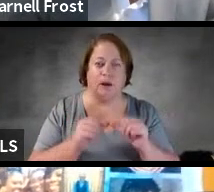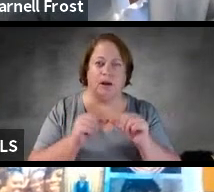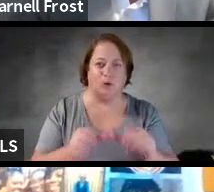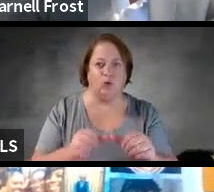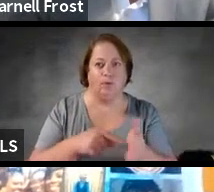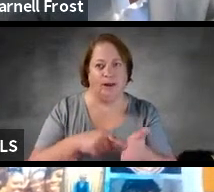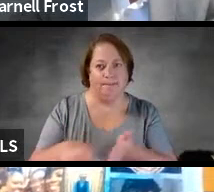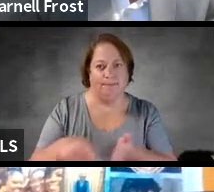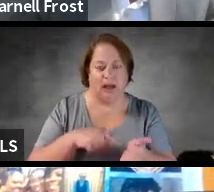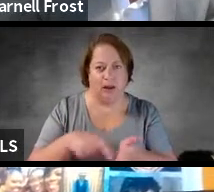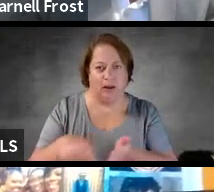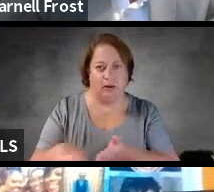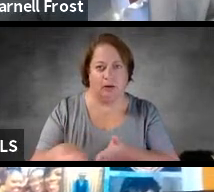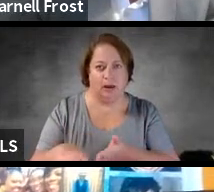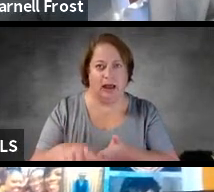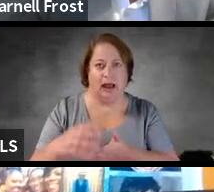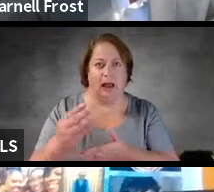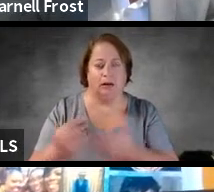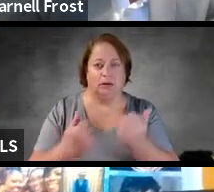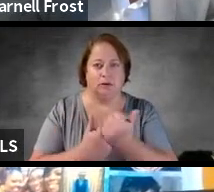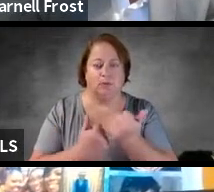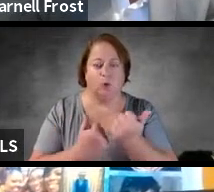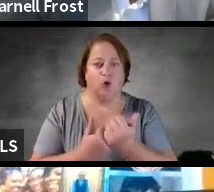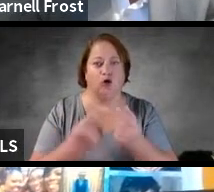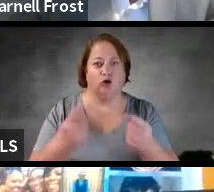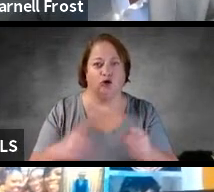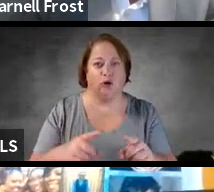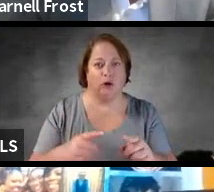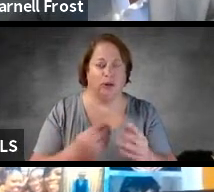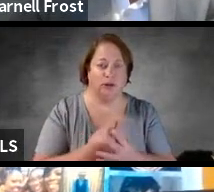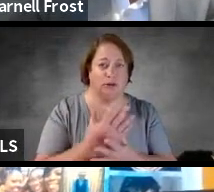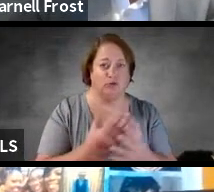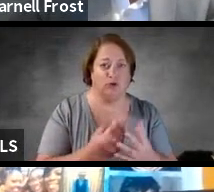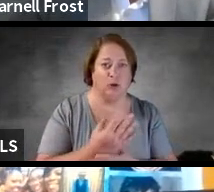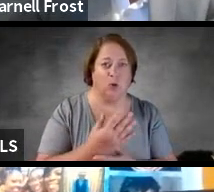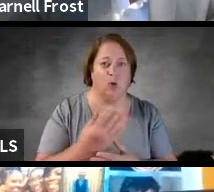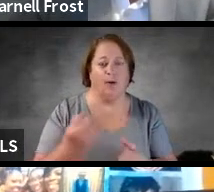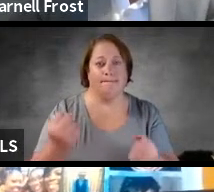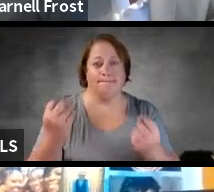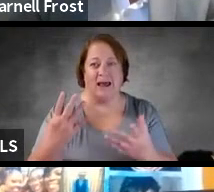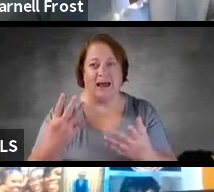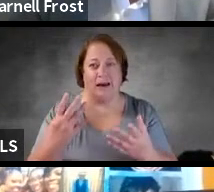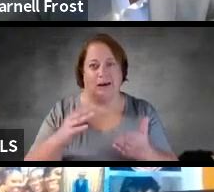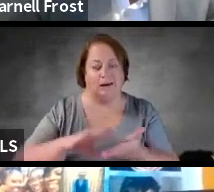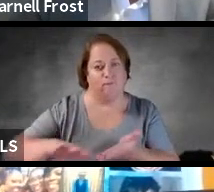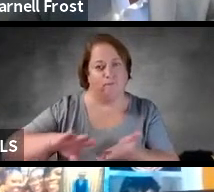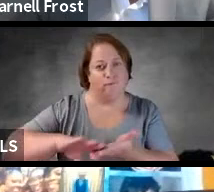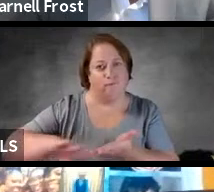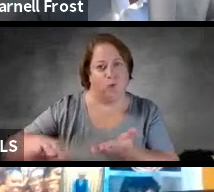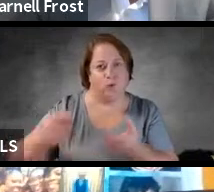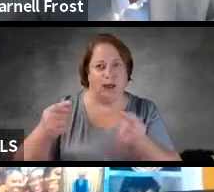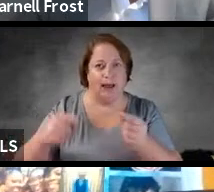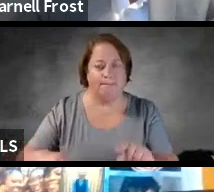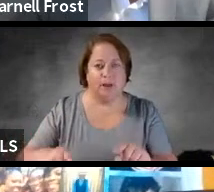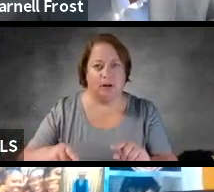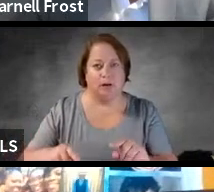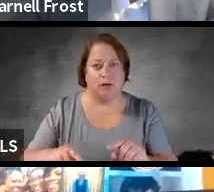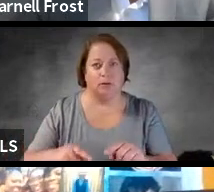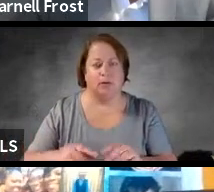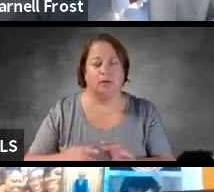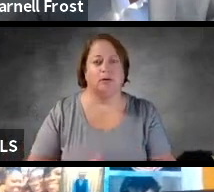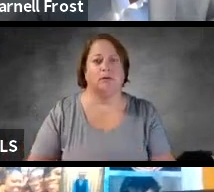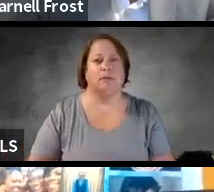continuing to be paid and supported during the spring of the year, where a lot of furloughs and layoffs were happening across the